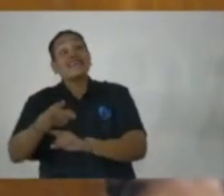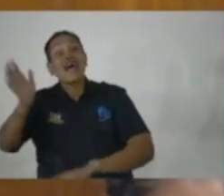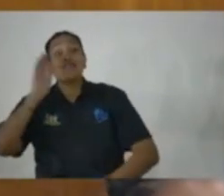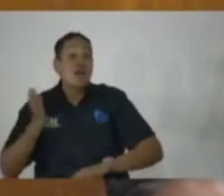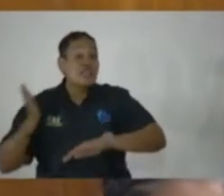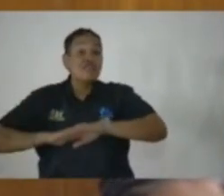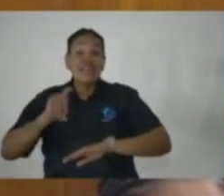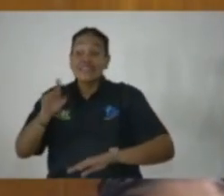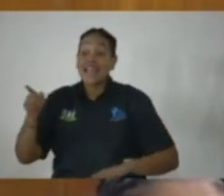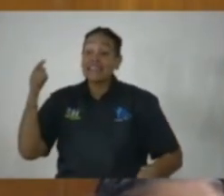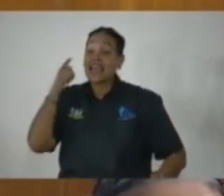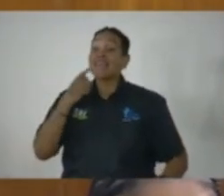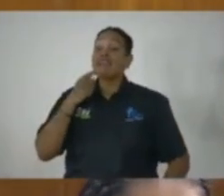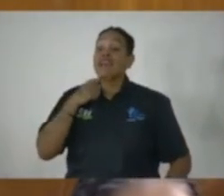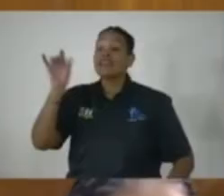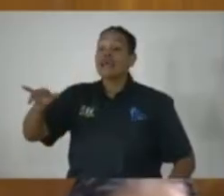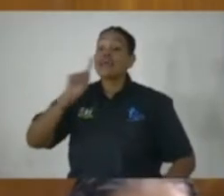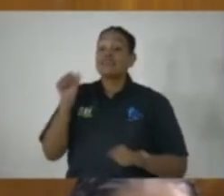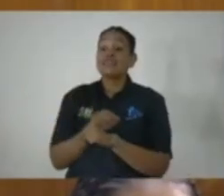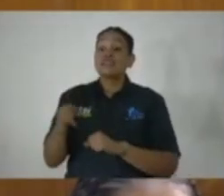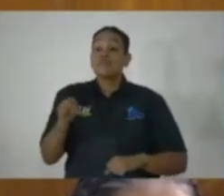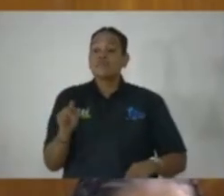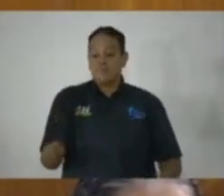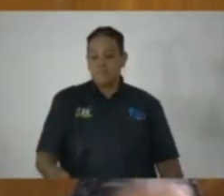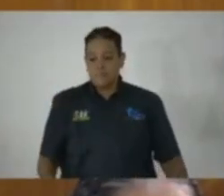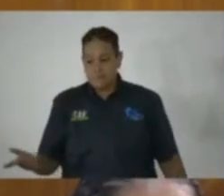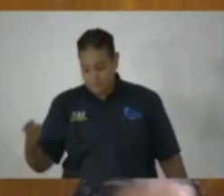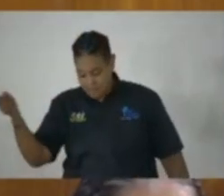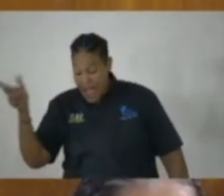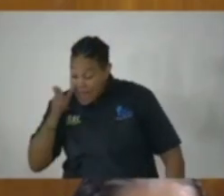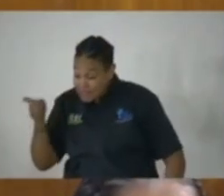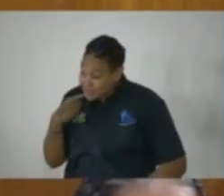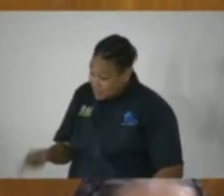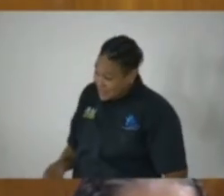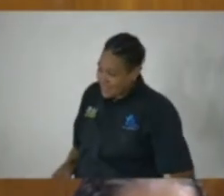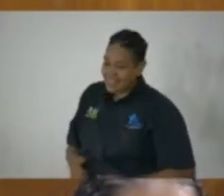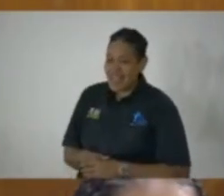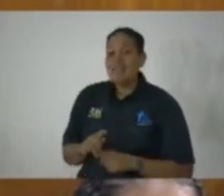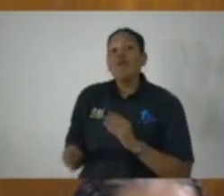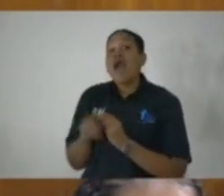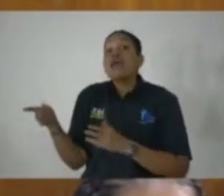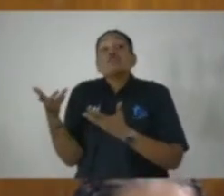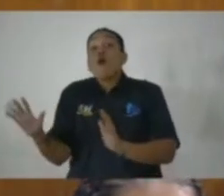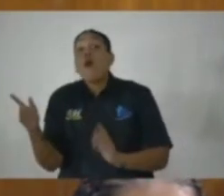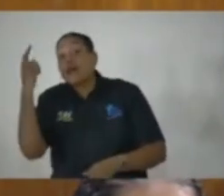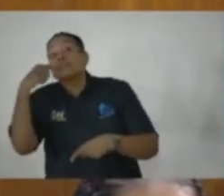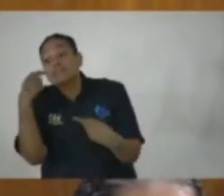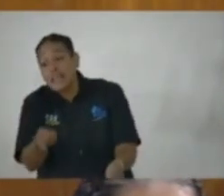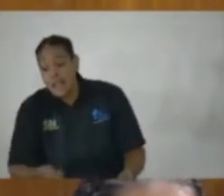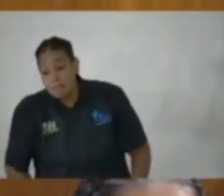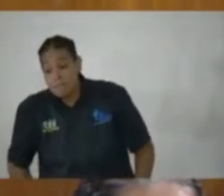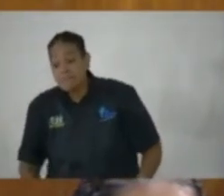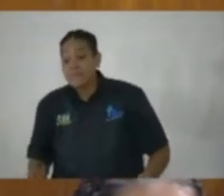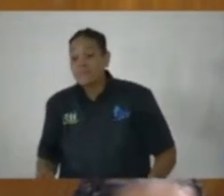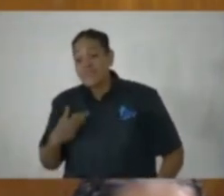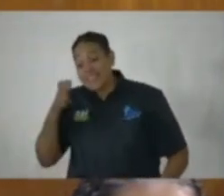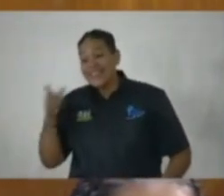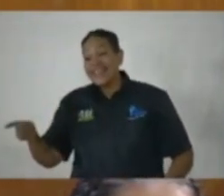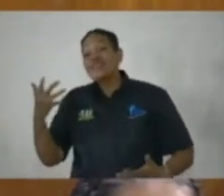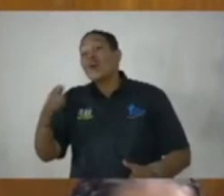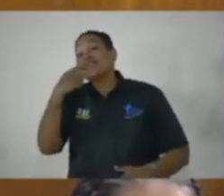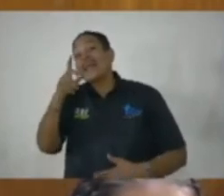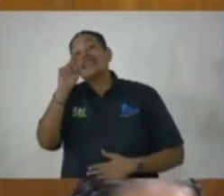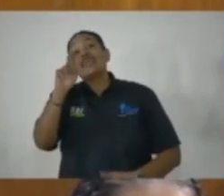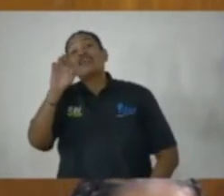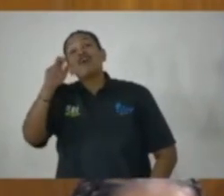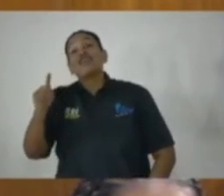the tax, and if he said it, then that is the PNP. I can't listen to him now. But he don't want to tell you that Minister Delroy